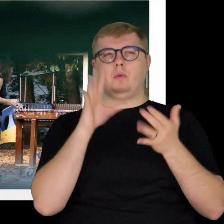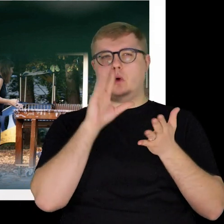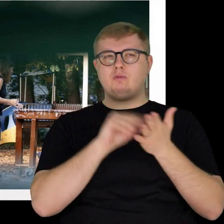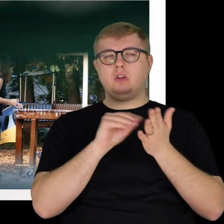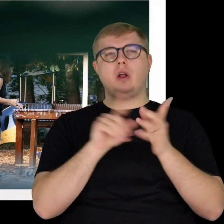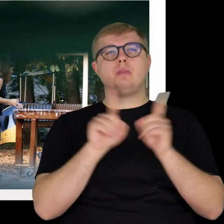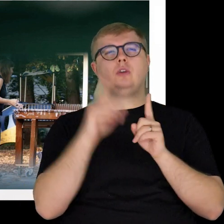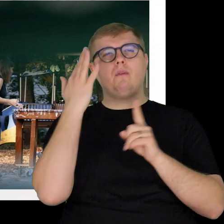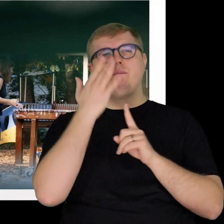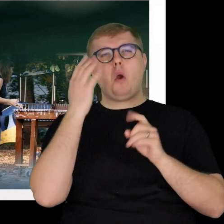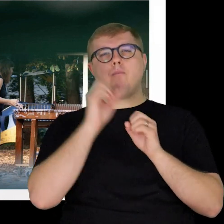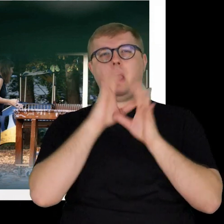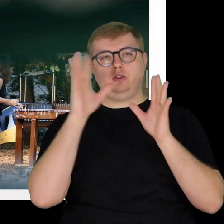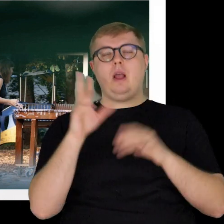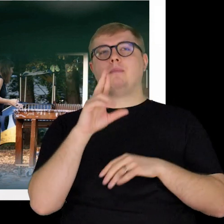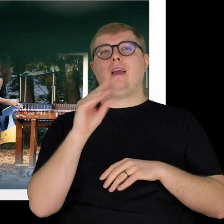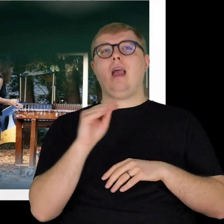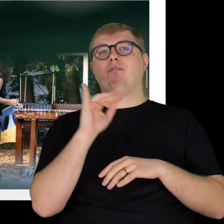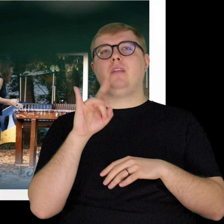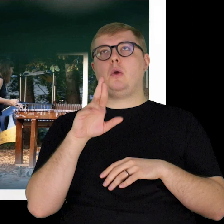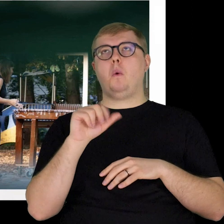of Spaces on a global scale.